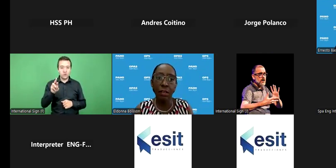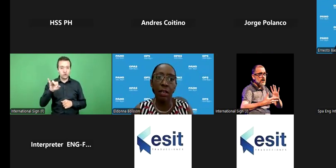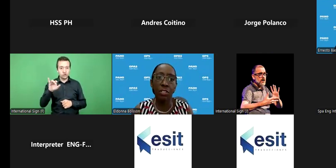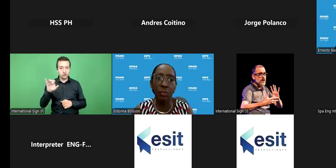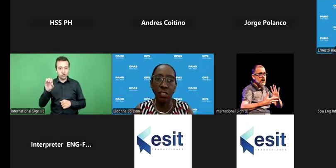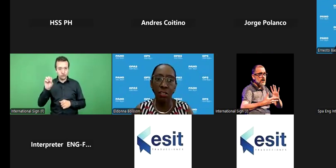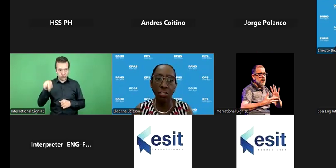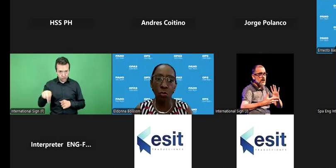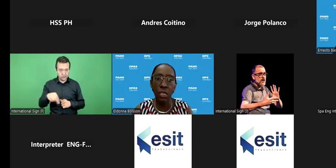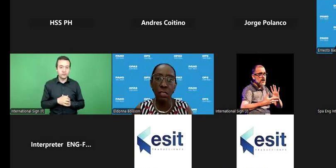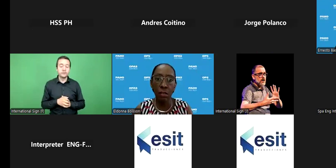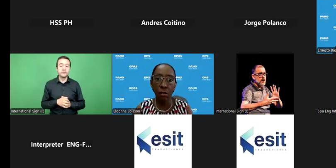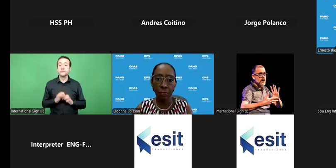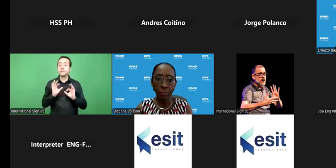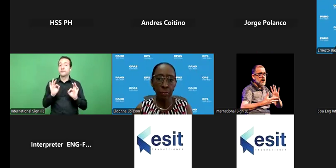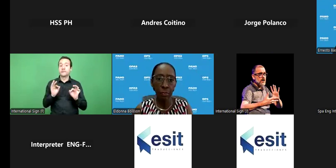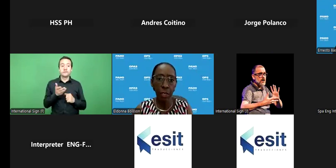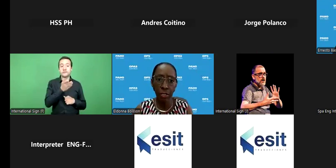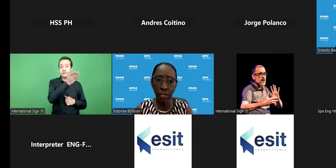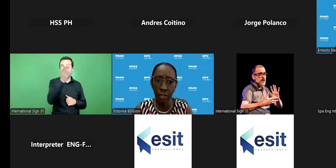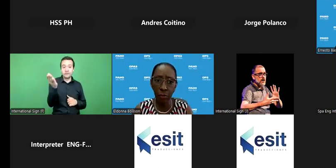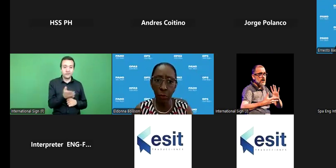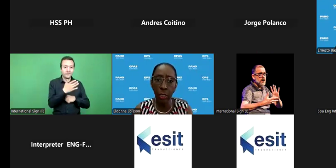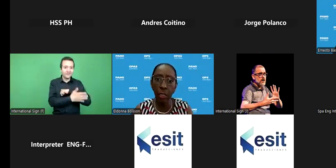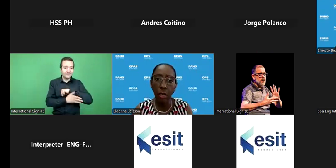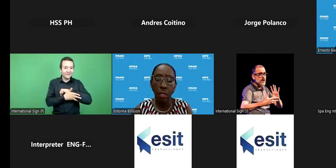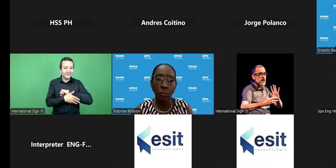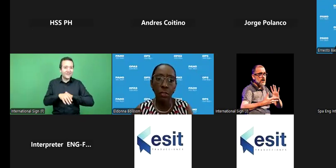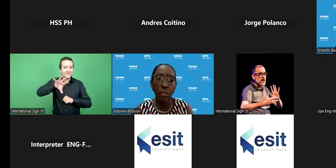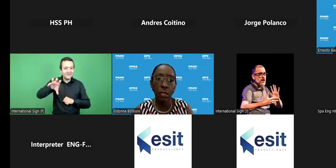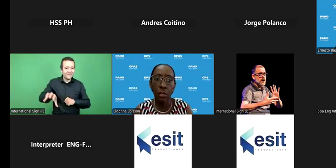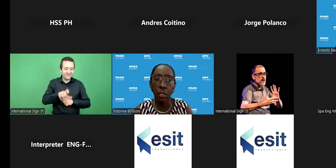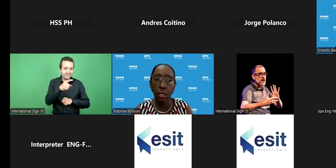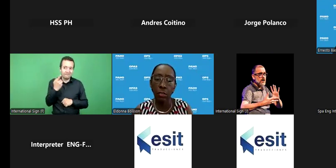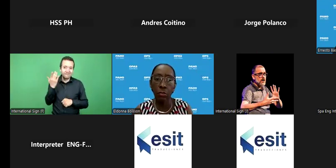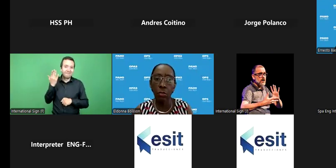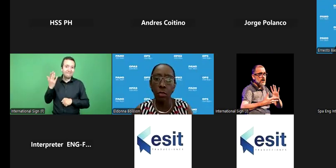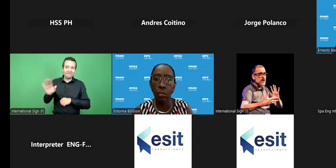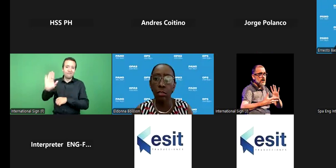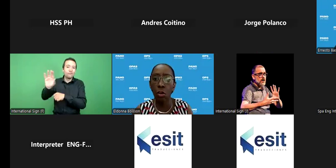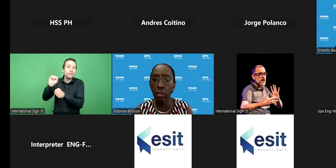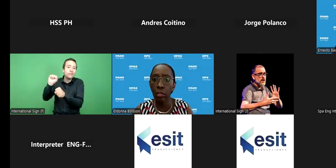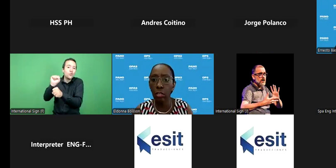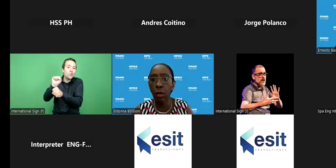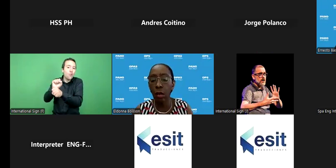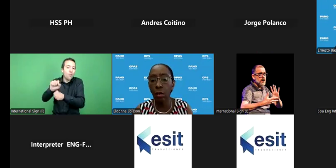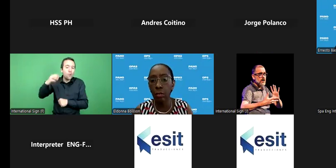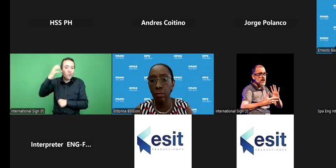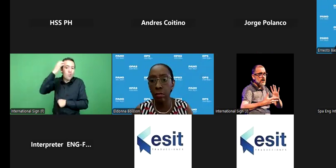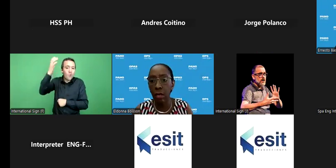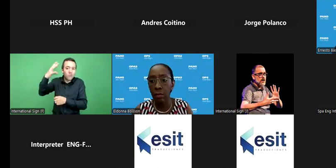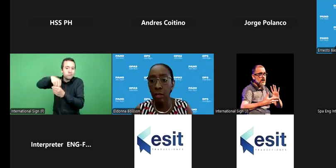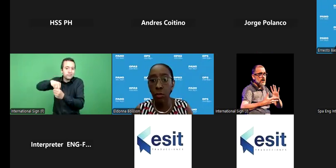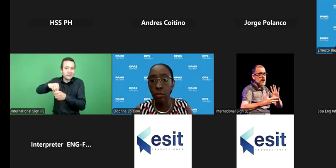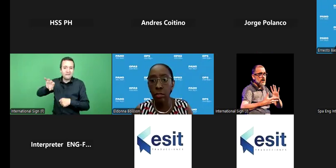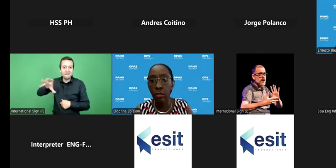said actually makes our job easier. Greetings to everybody. The first thing I'd really like to do, though, is to acknowledge the